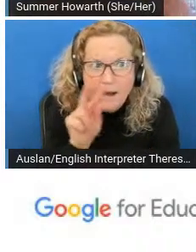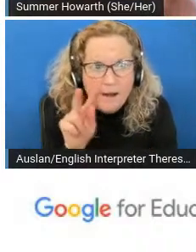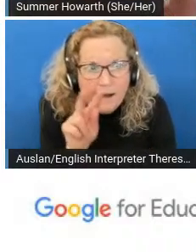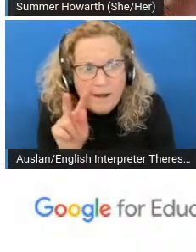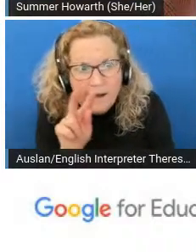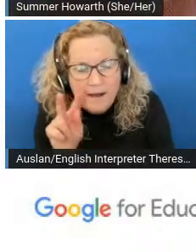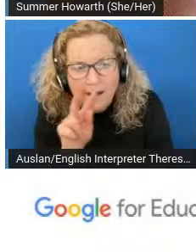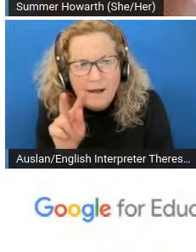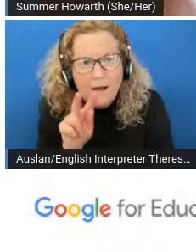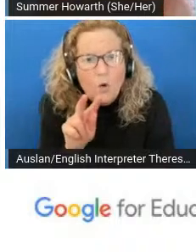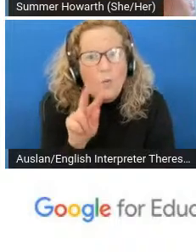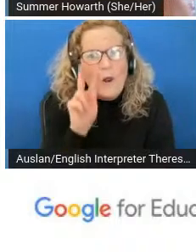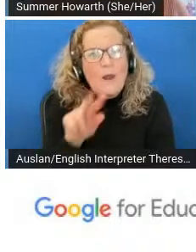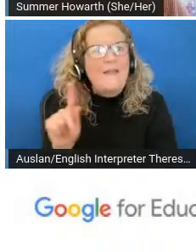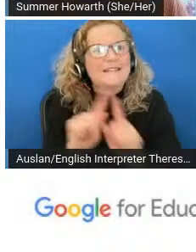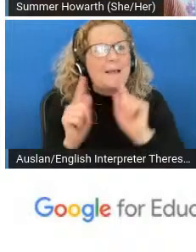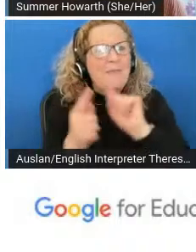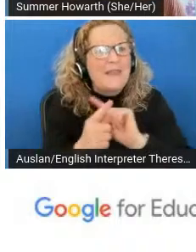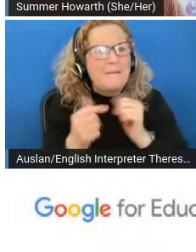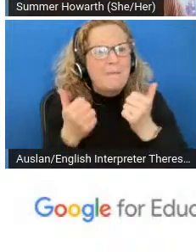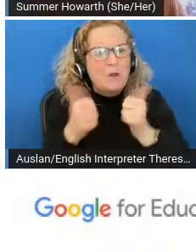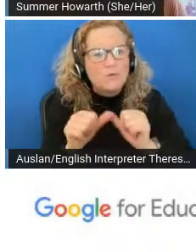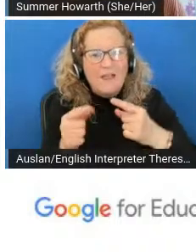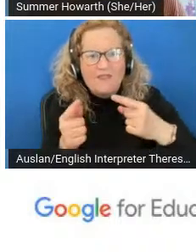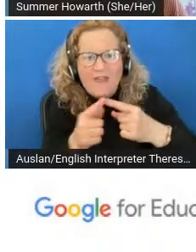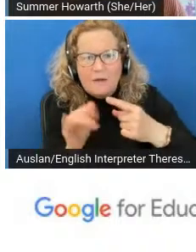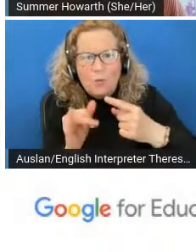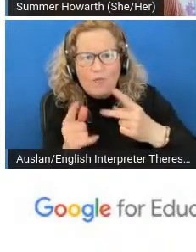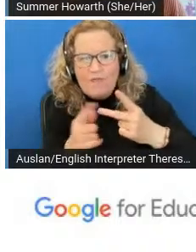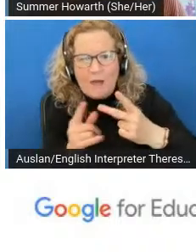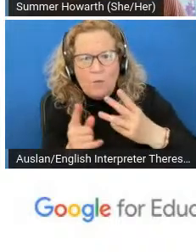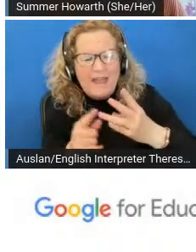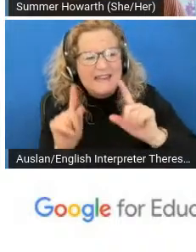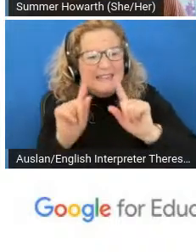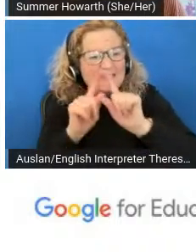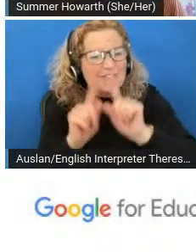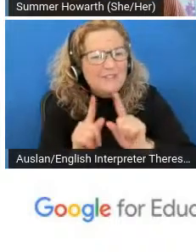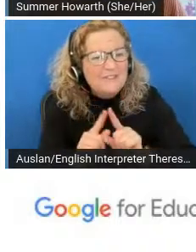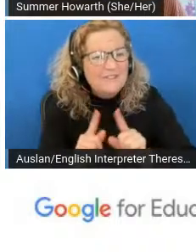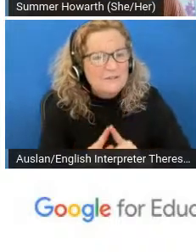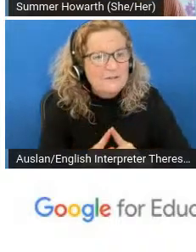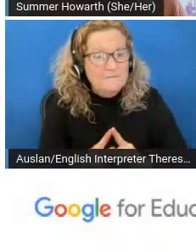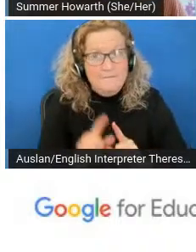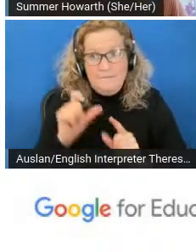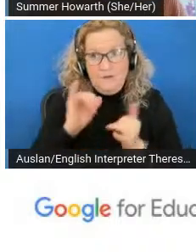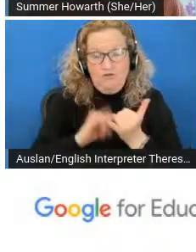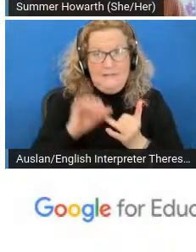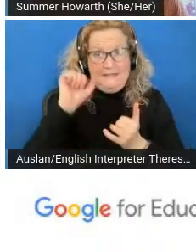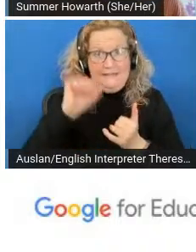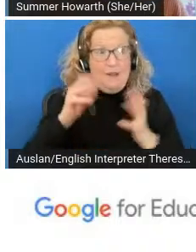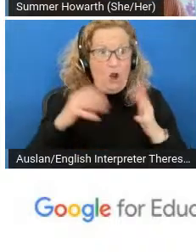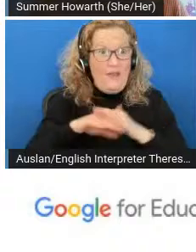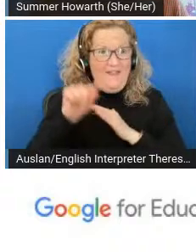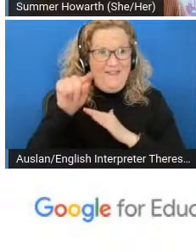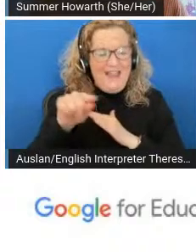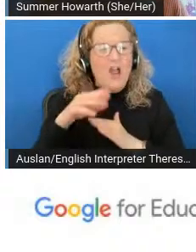different layers. Absolutely. And there's so much in here. Now I have another